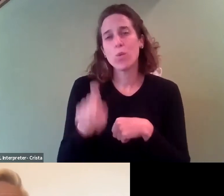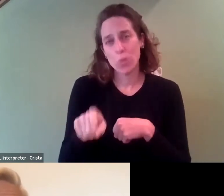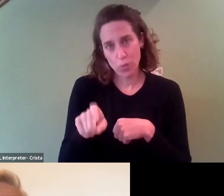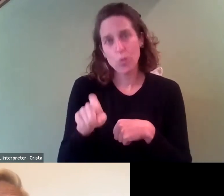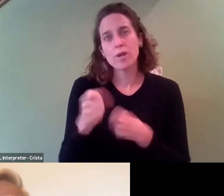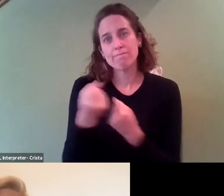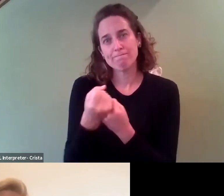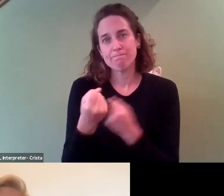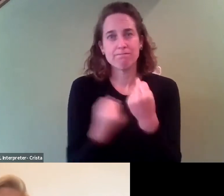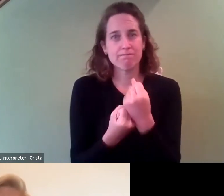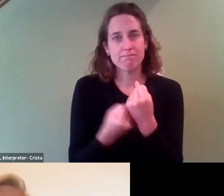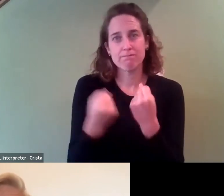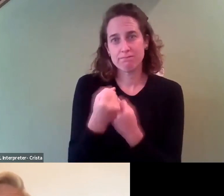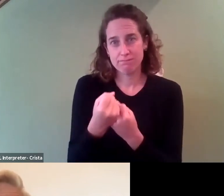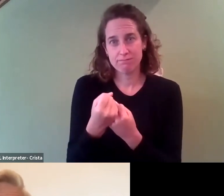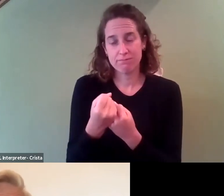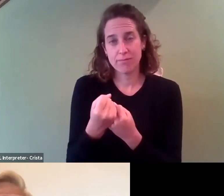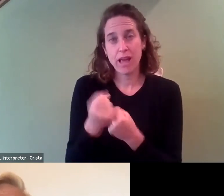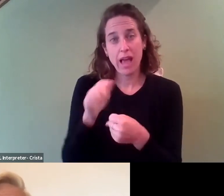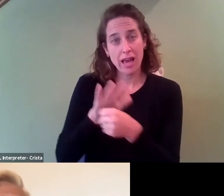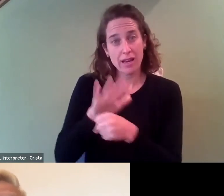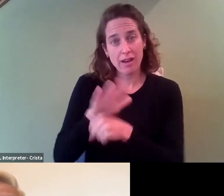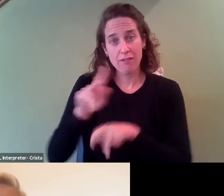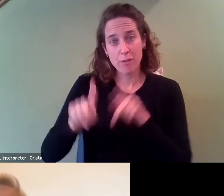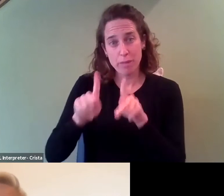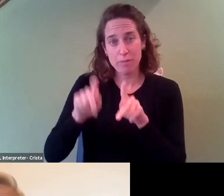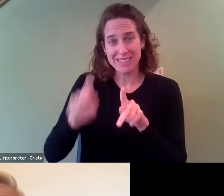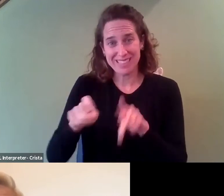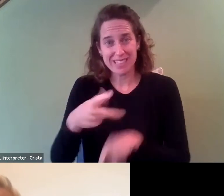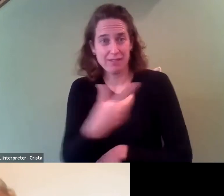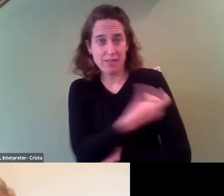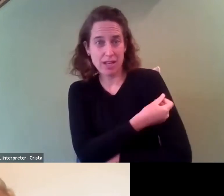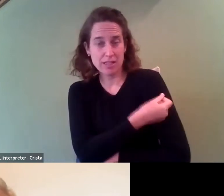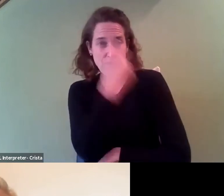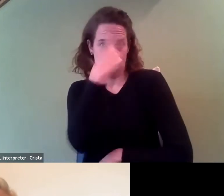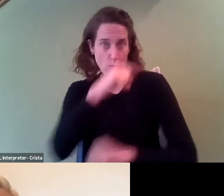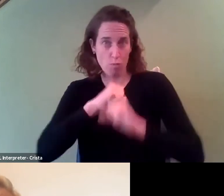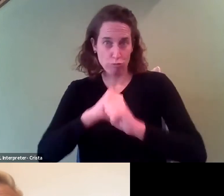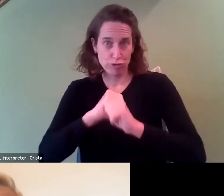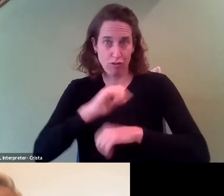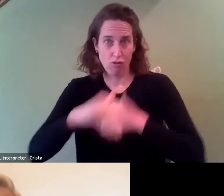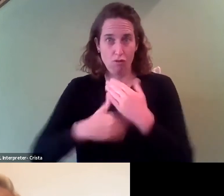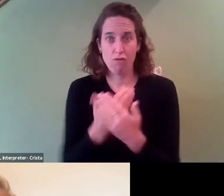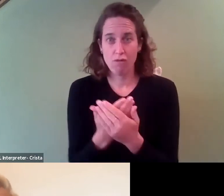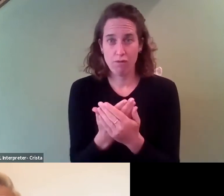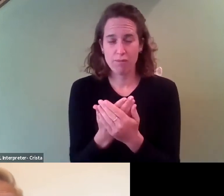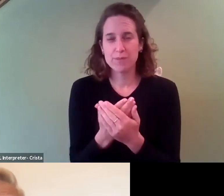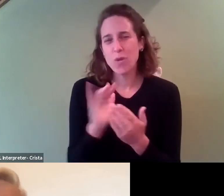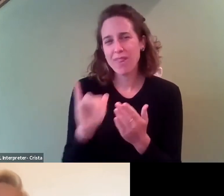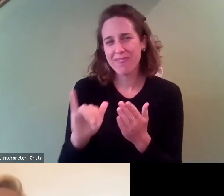vaccinated. Enough of us need to get vaccinated that we are all protected. So I think that that's the important sort